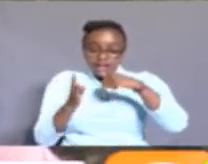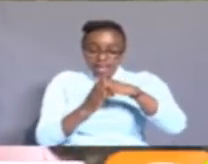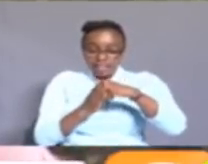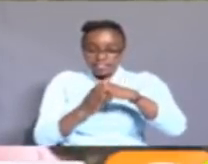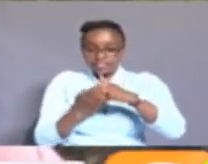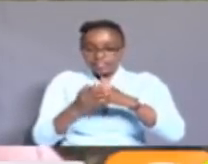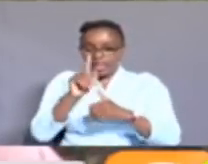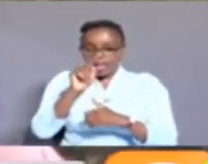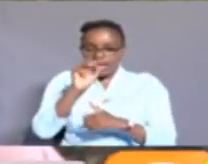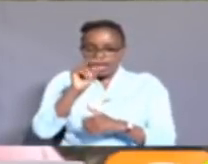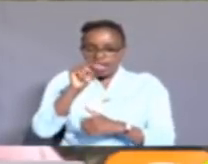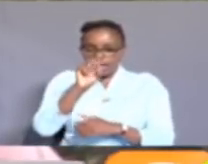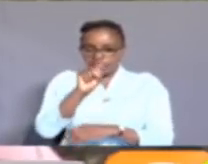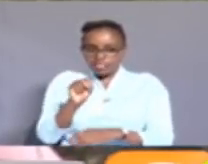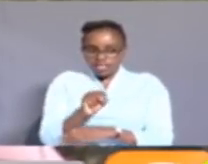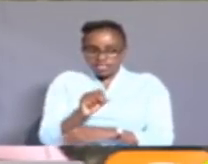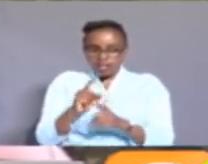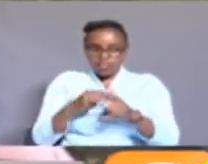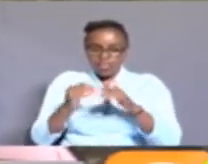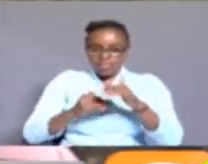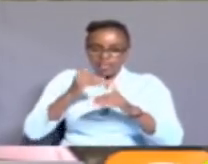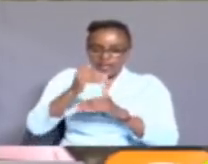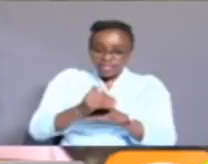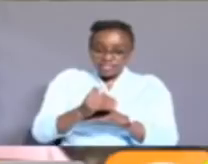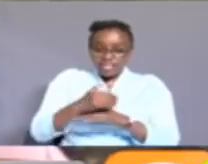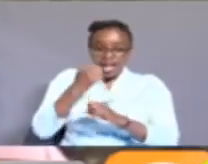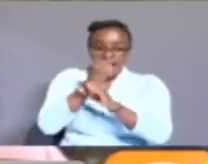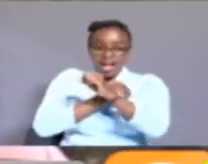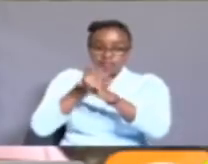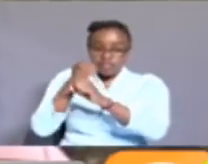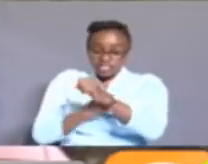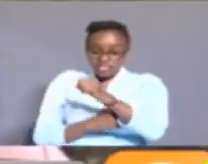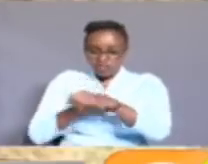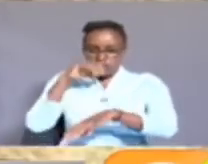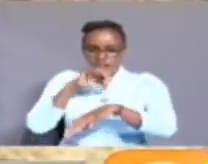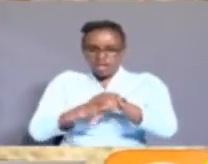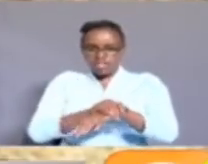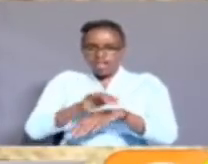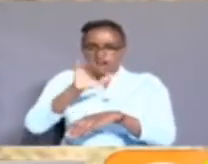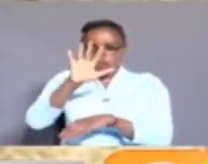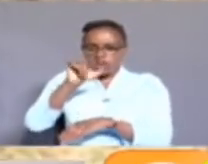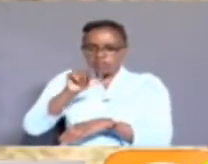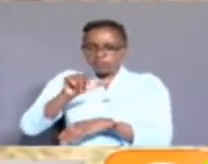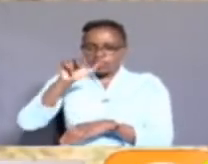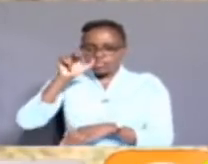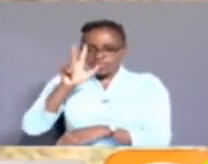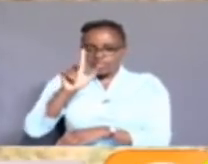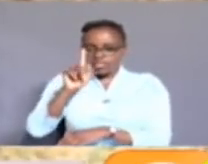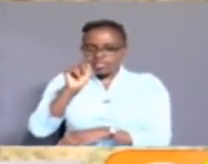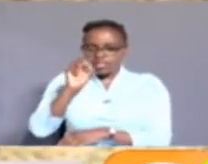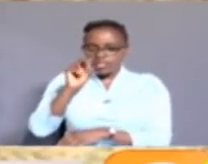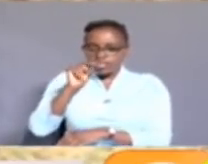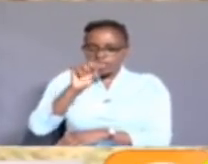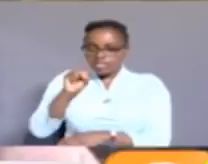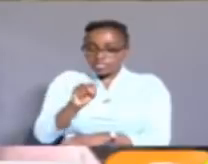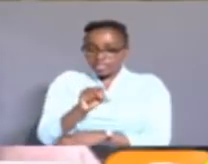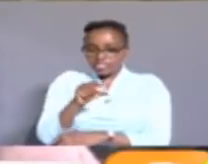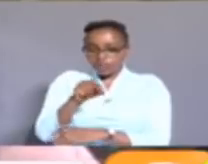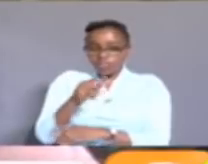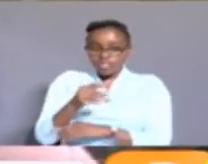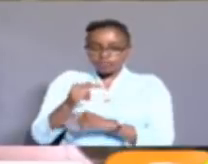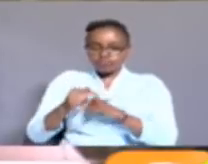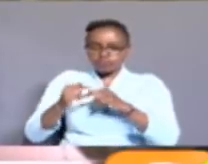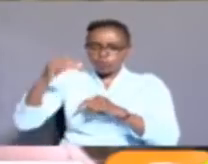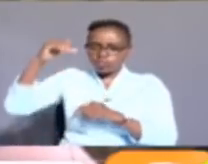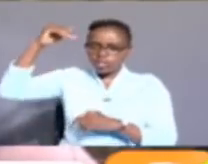first harvest. The next harvest I got 5.3 tons. The trend was that it